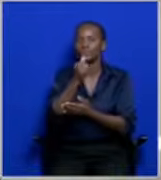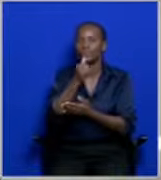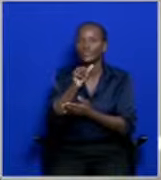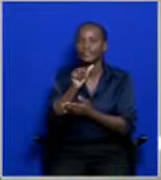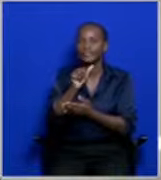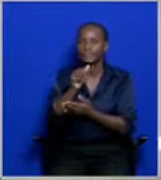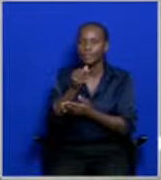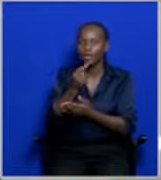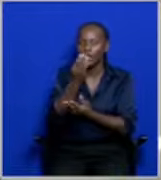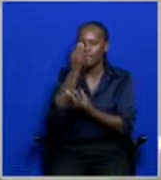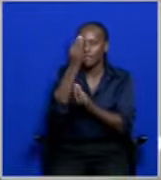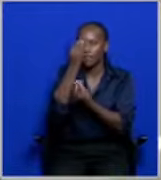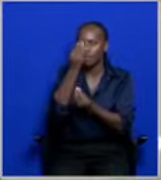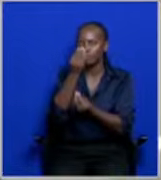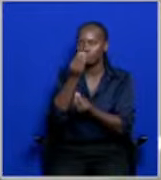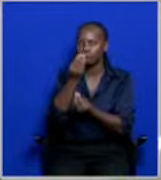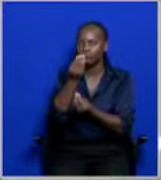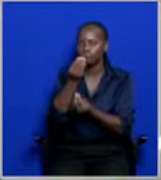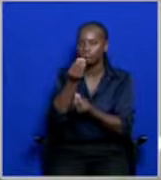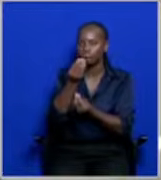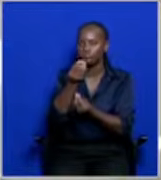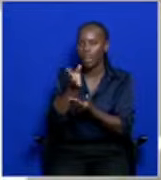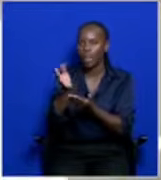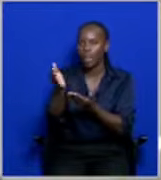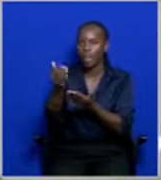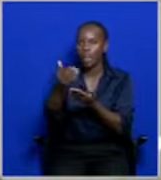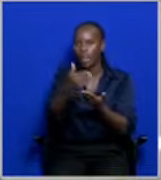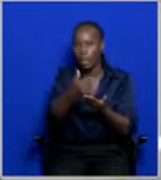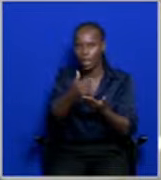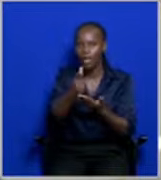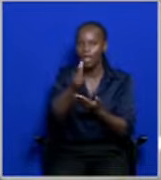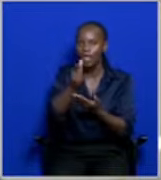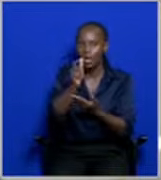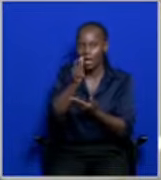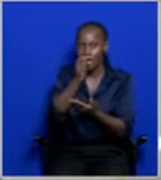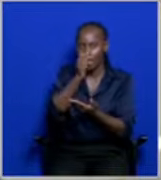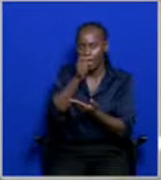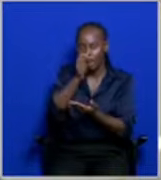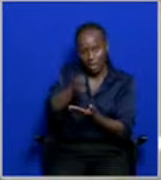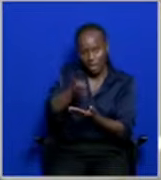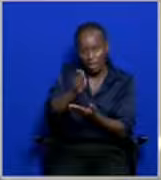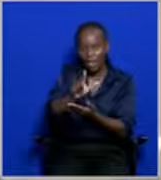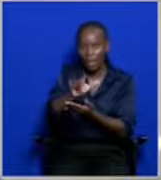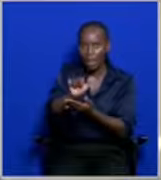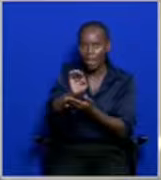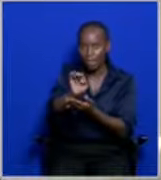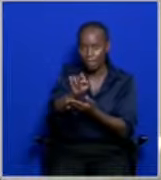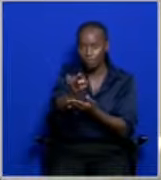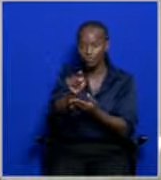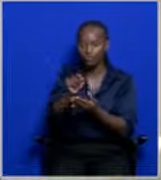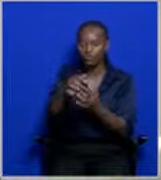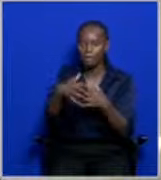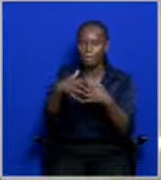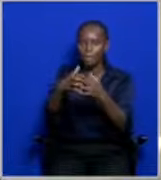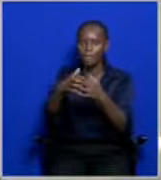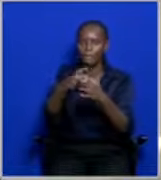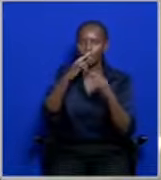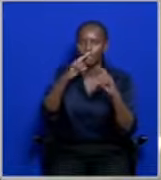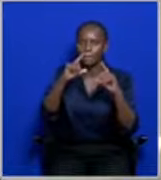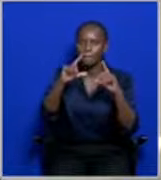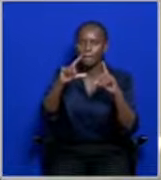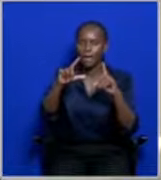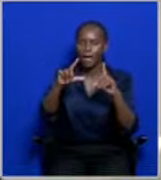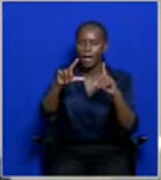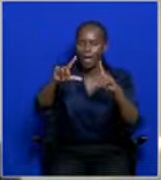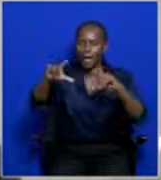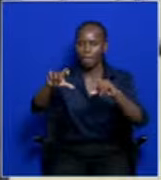I see at Sorry, isn't there discrepancy here? I thought the number was 14 million rands.